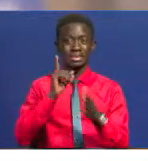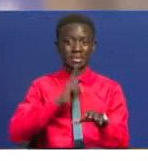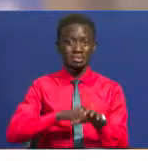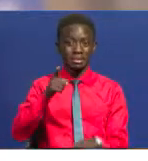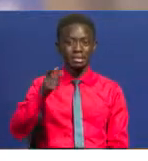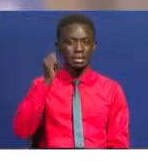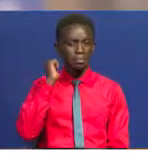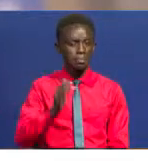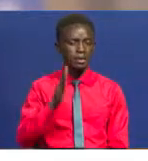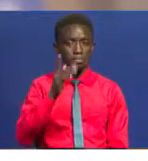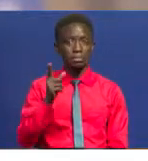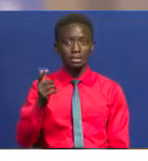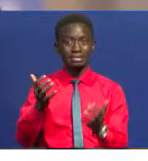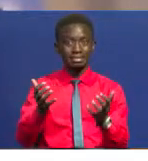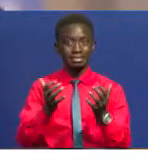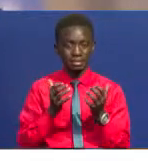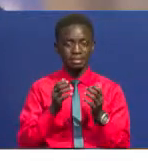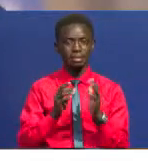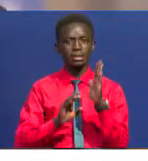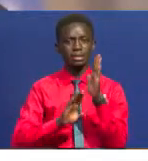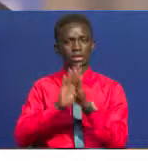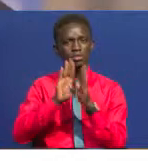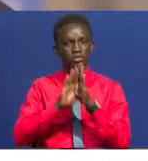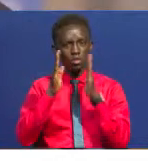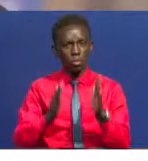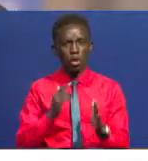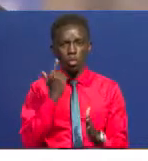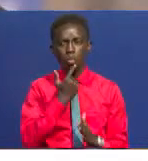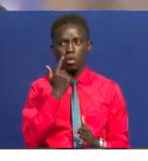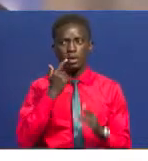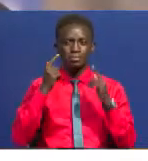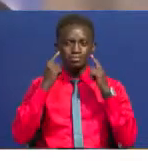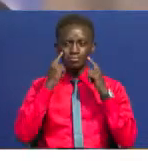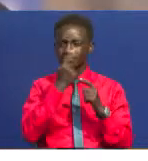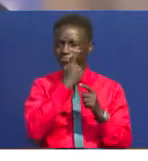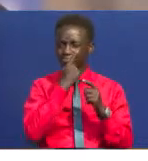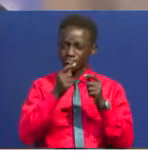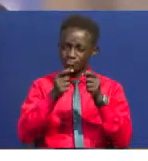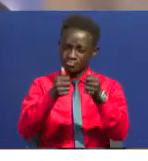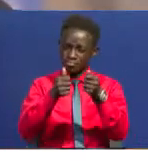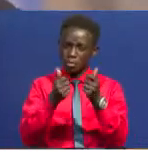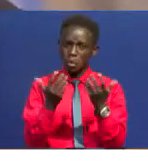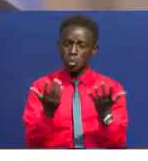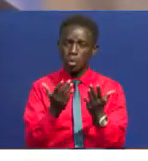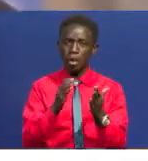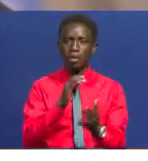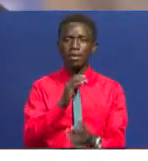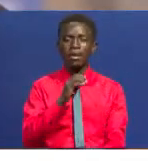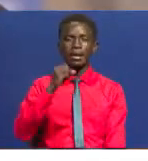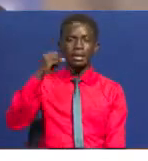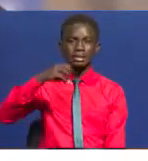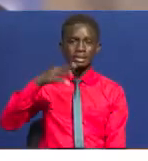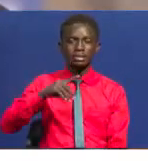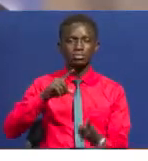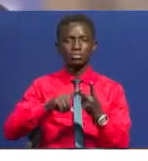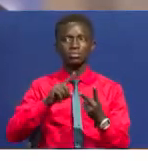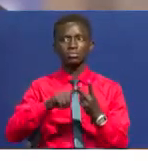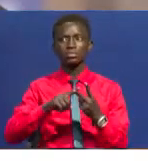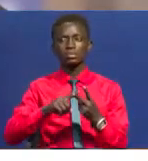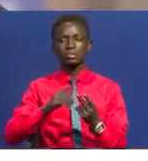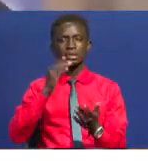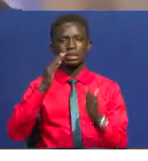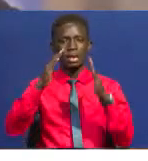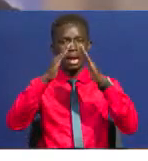actually require developers that have a keen eye on energy, on operating costs, on the real estate, on the